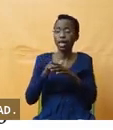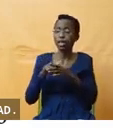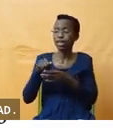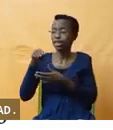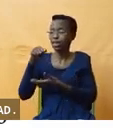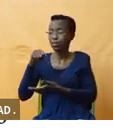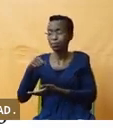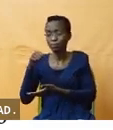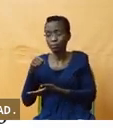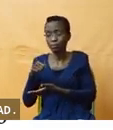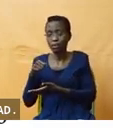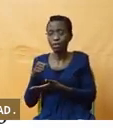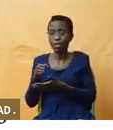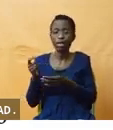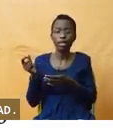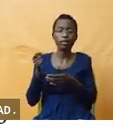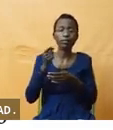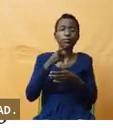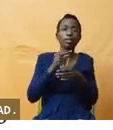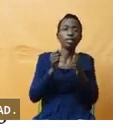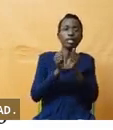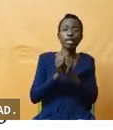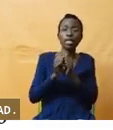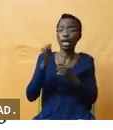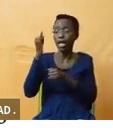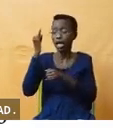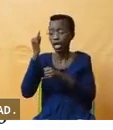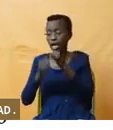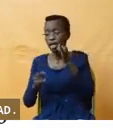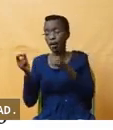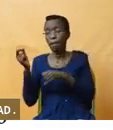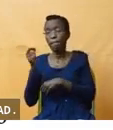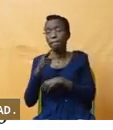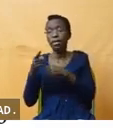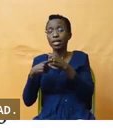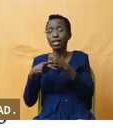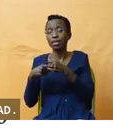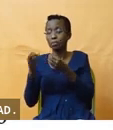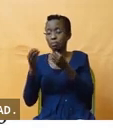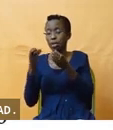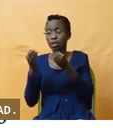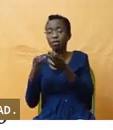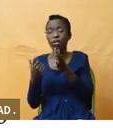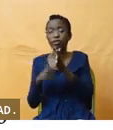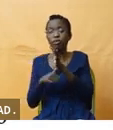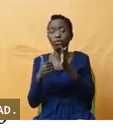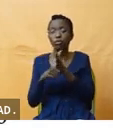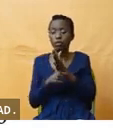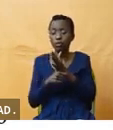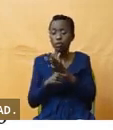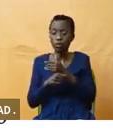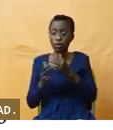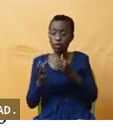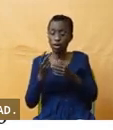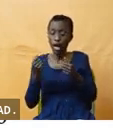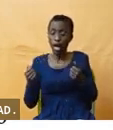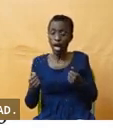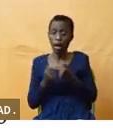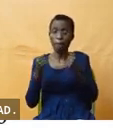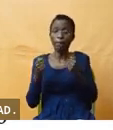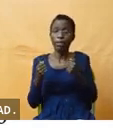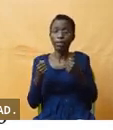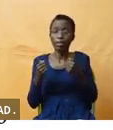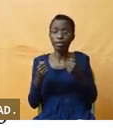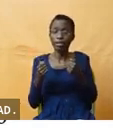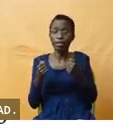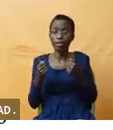begins in October and ends in June, you see some of the issues or most of the issues actually do happen, or public participation issues do